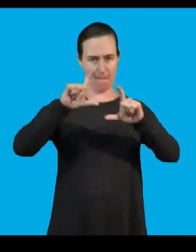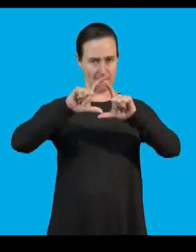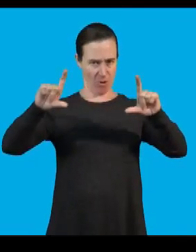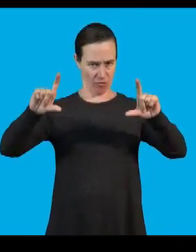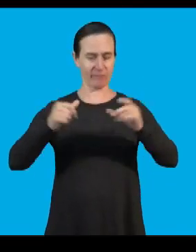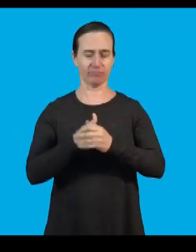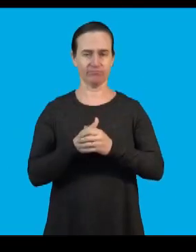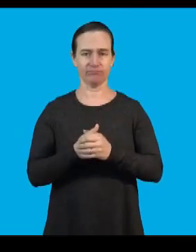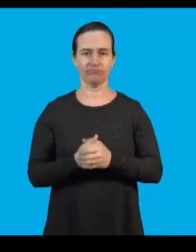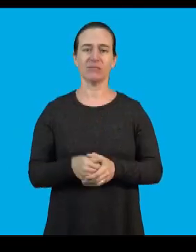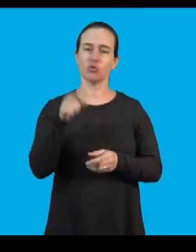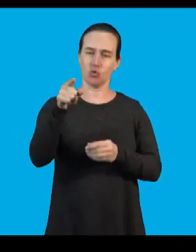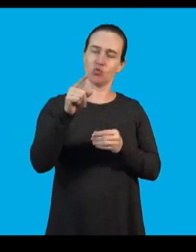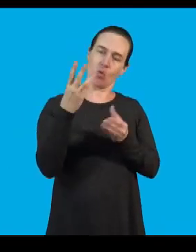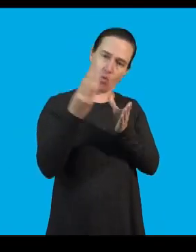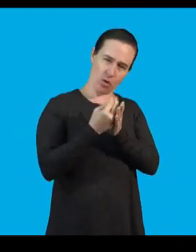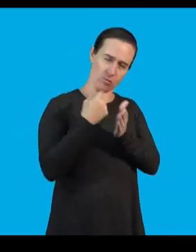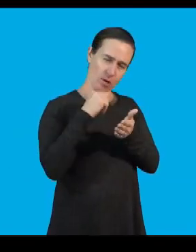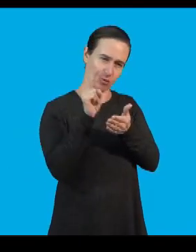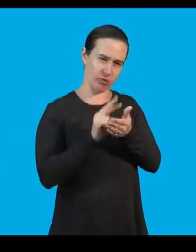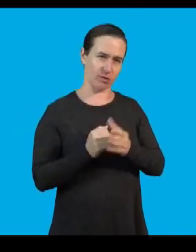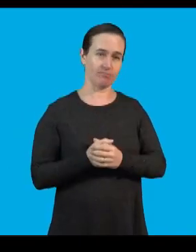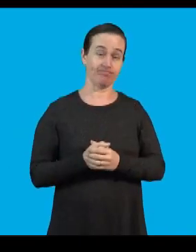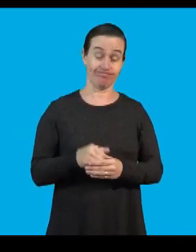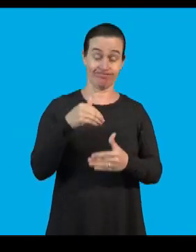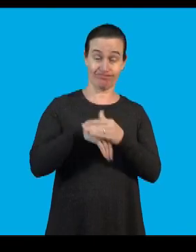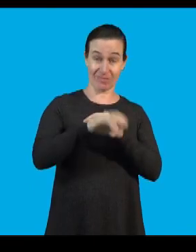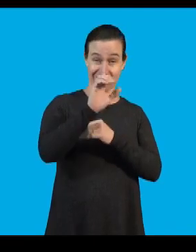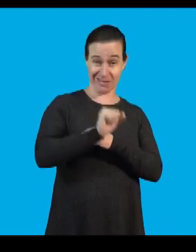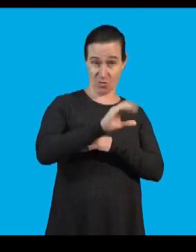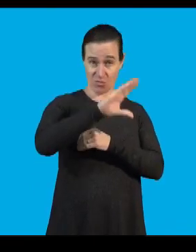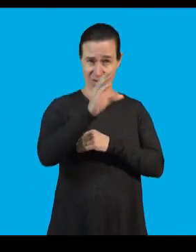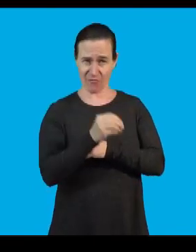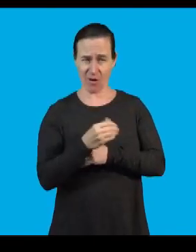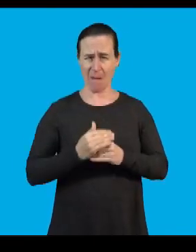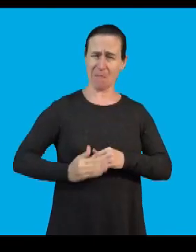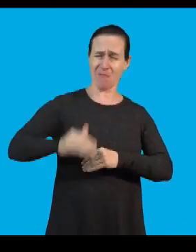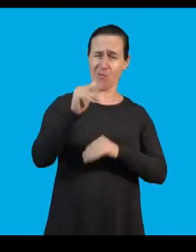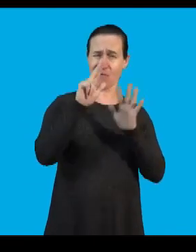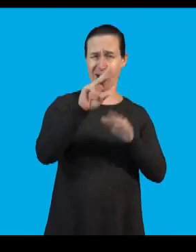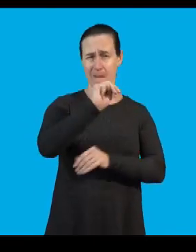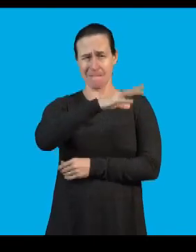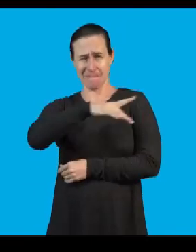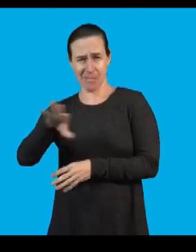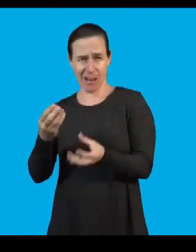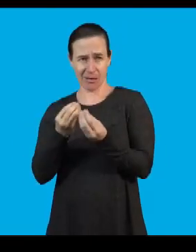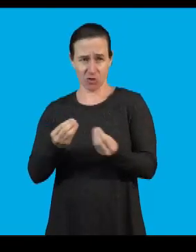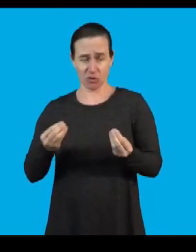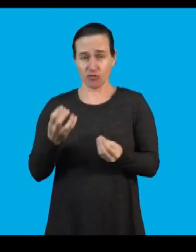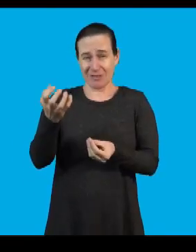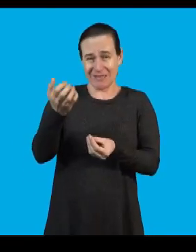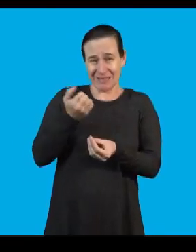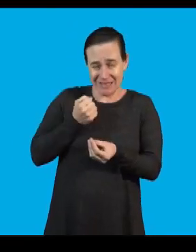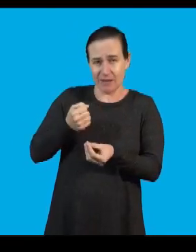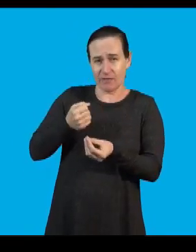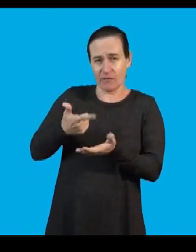read a comprehension text, just a single paragraph, and you will be reading with me. In South Africa, more